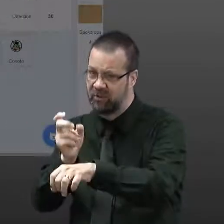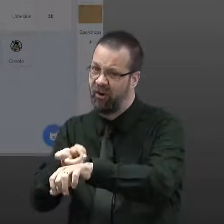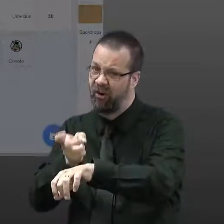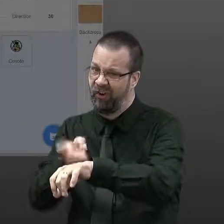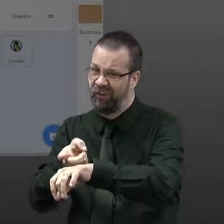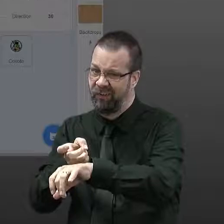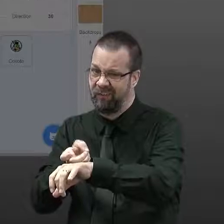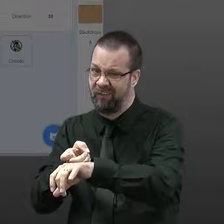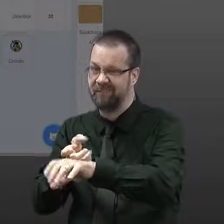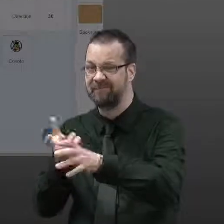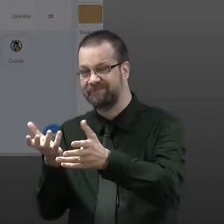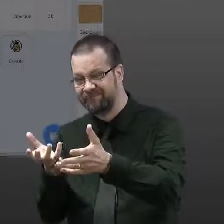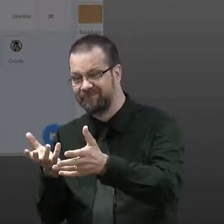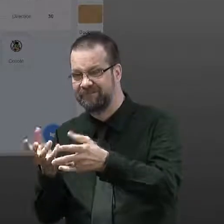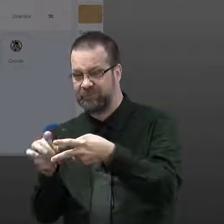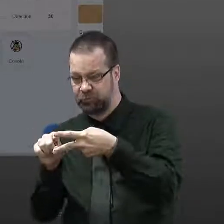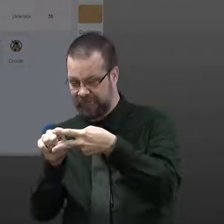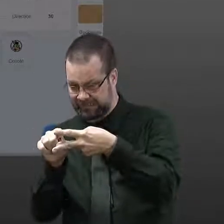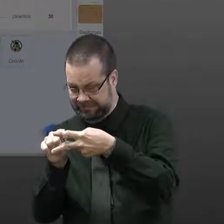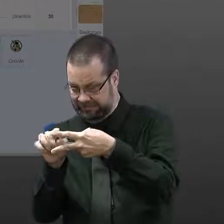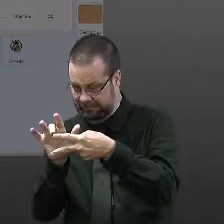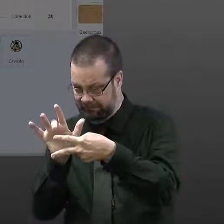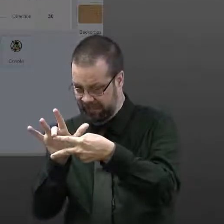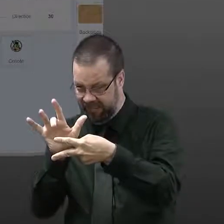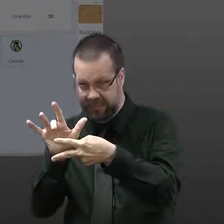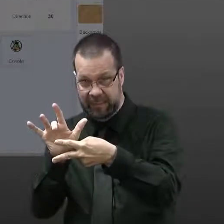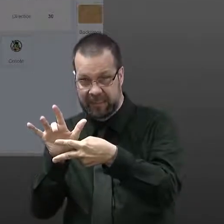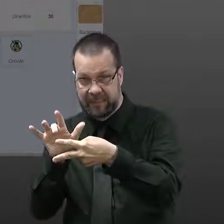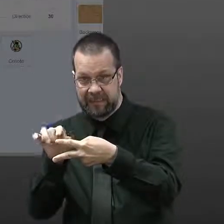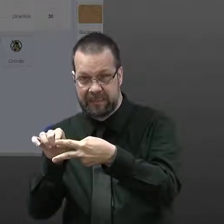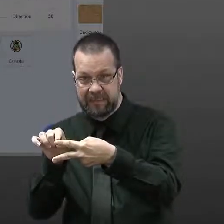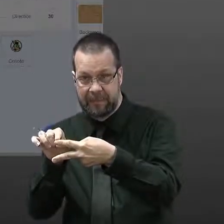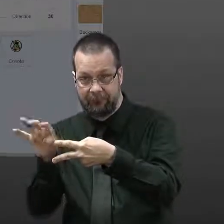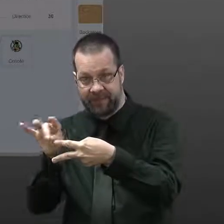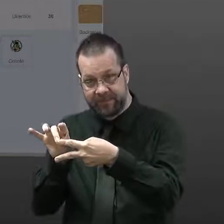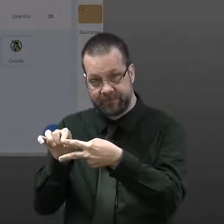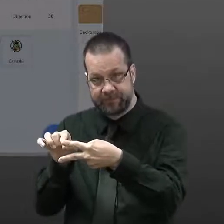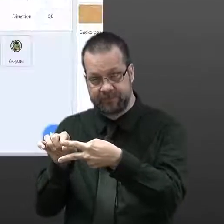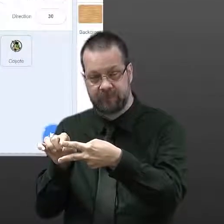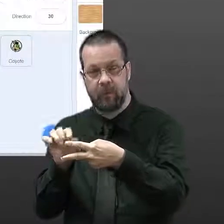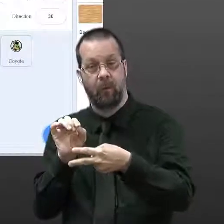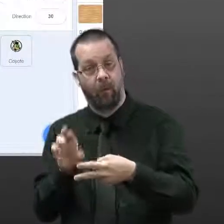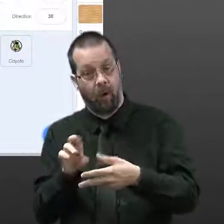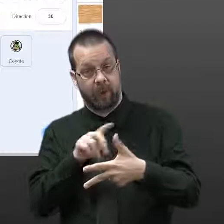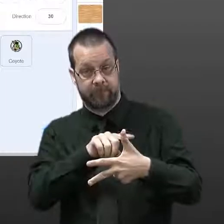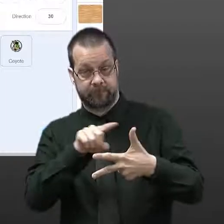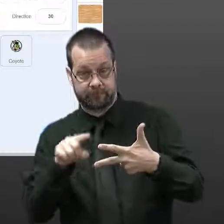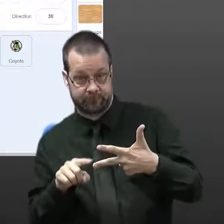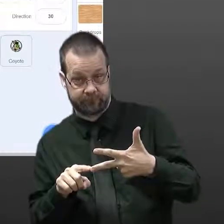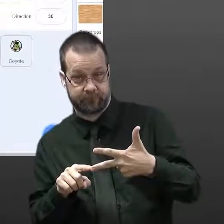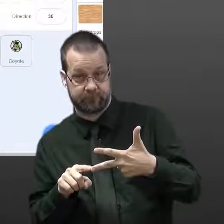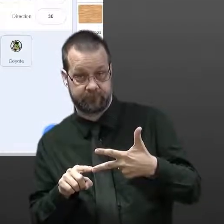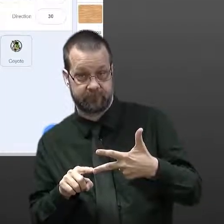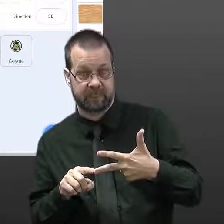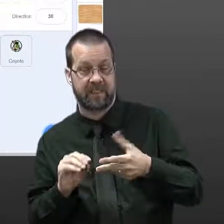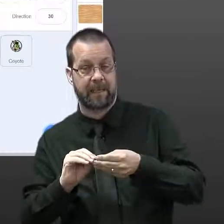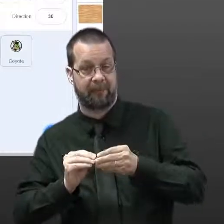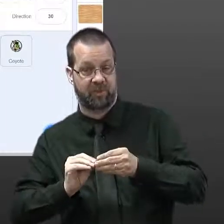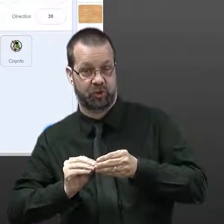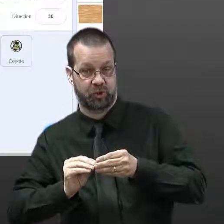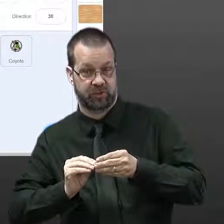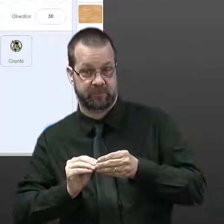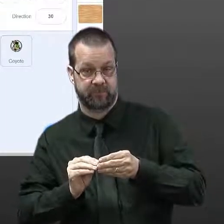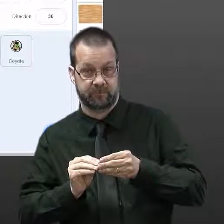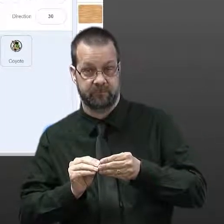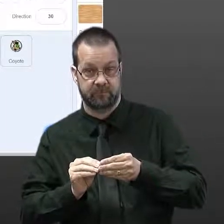that you get the right color, but you'll just make sure you're on that top part of the rim with the lighter red. You can also, if you want